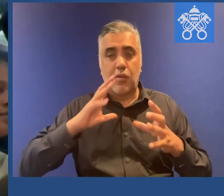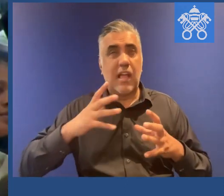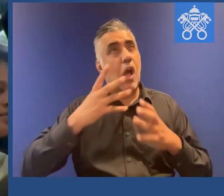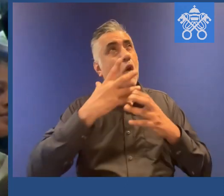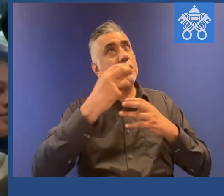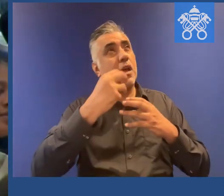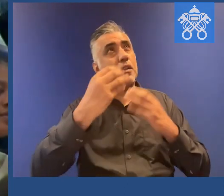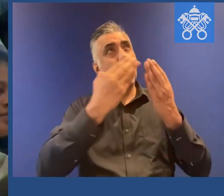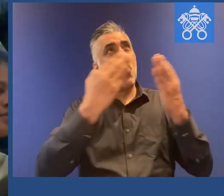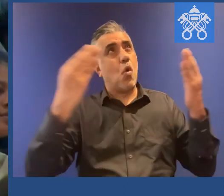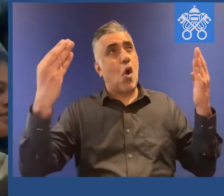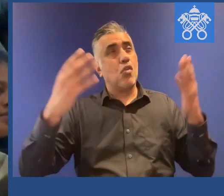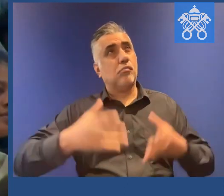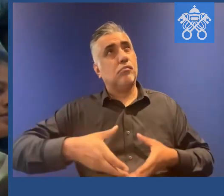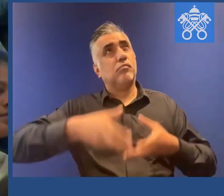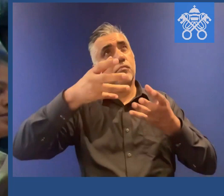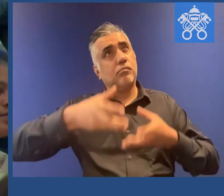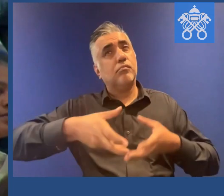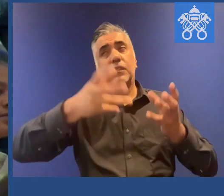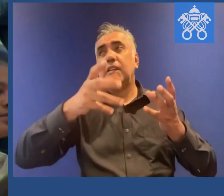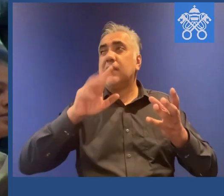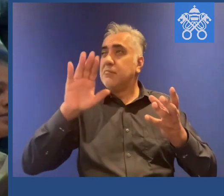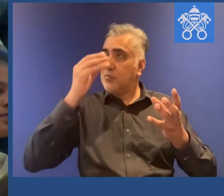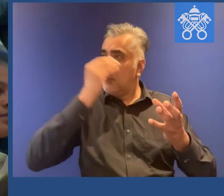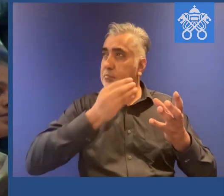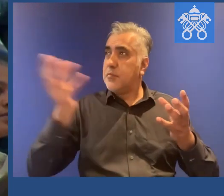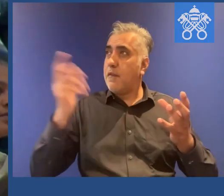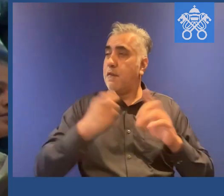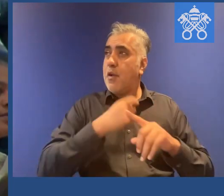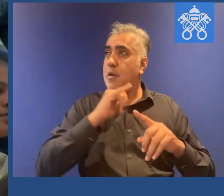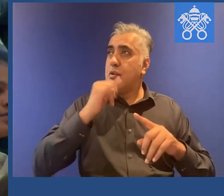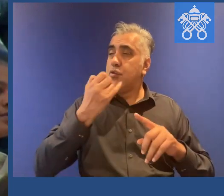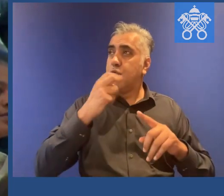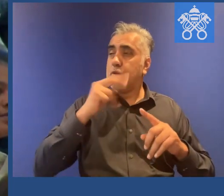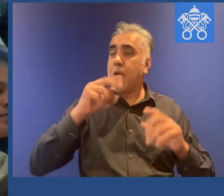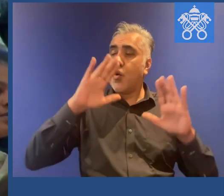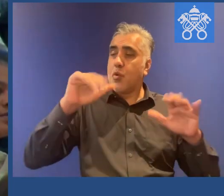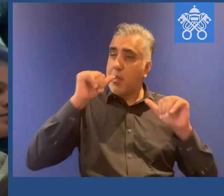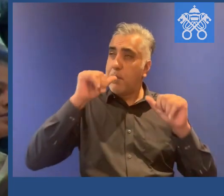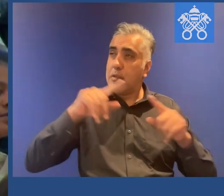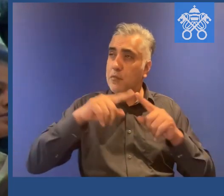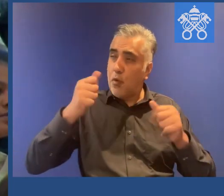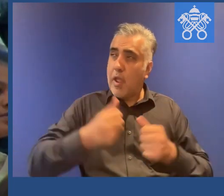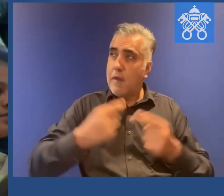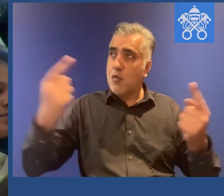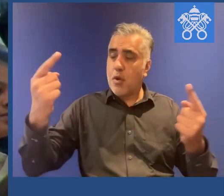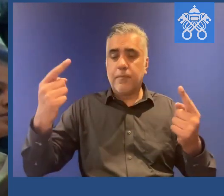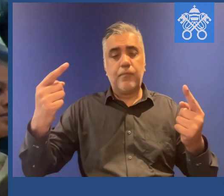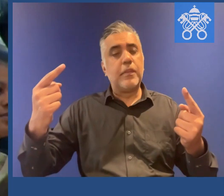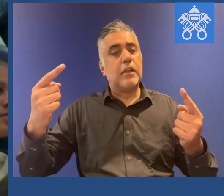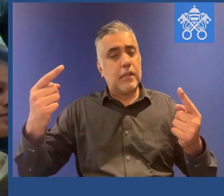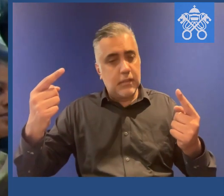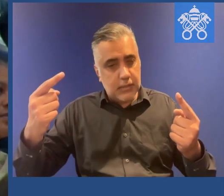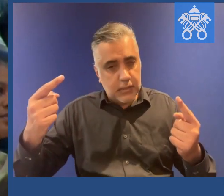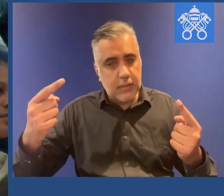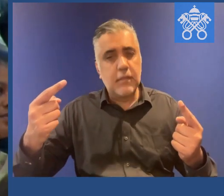of the city in order to indicate that from Jerusalem would flow a great blessing for everyone. Indeed,